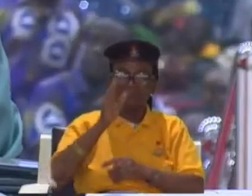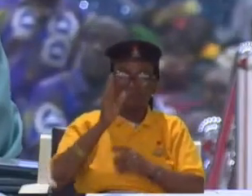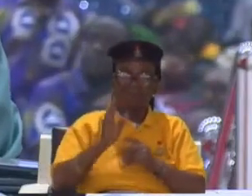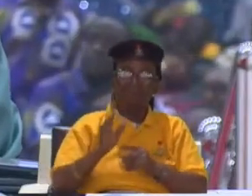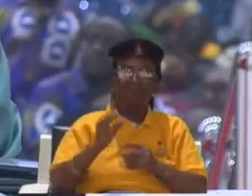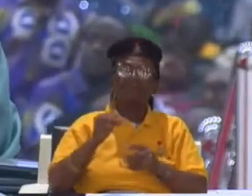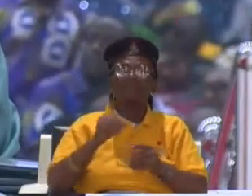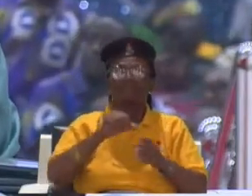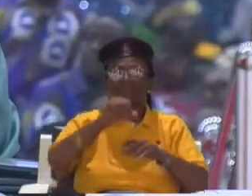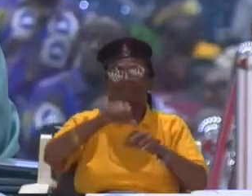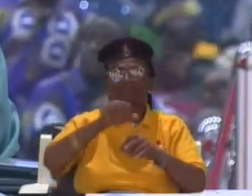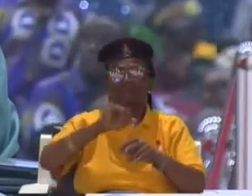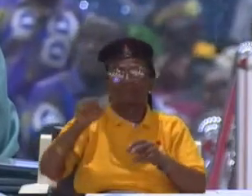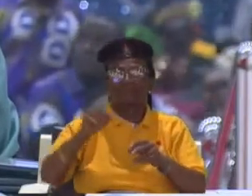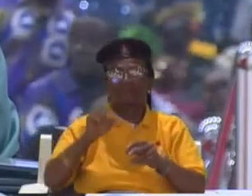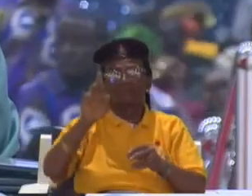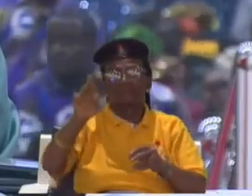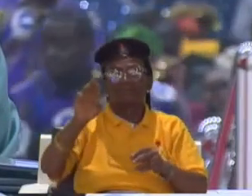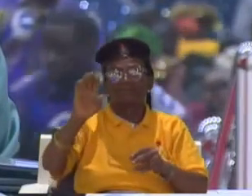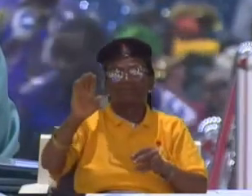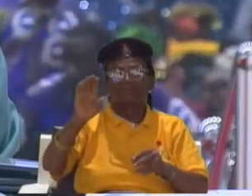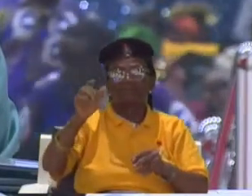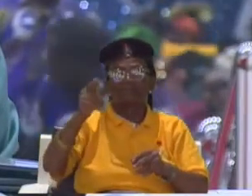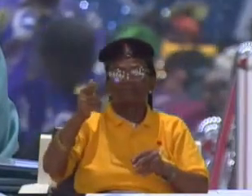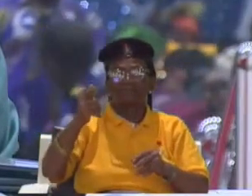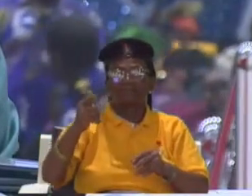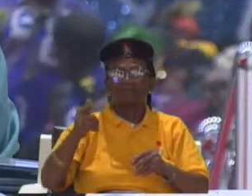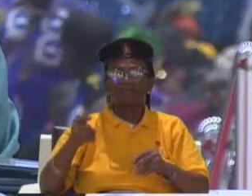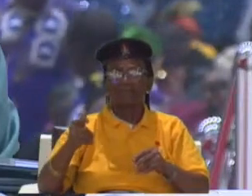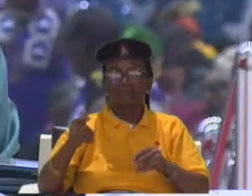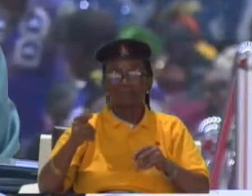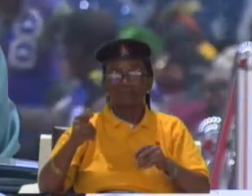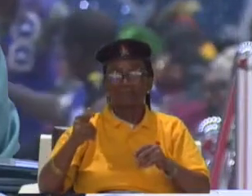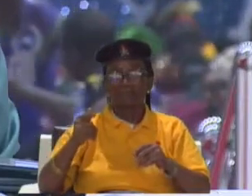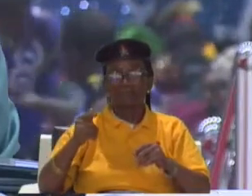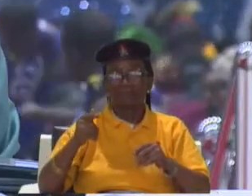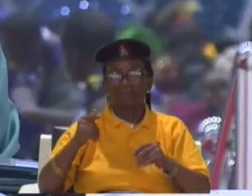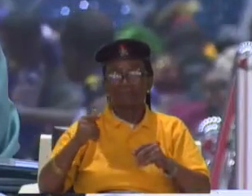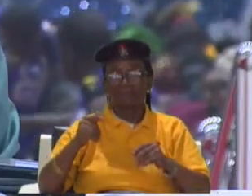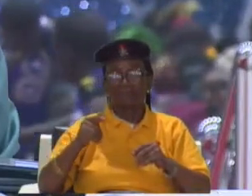Church of God. For